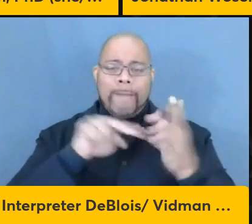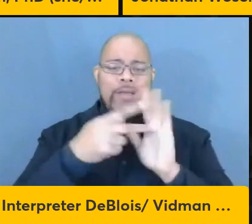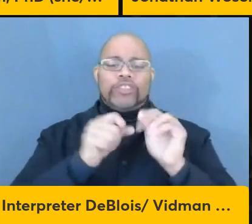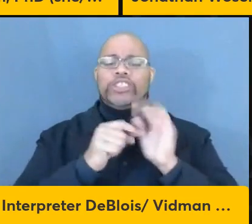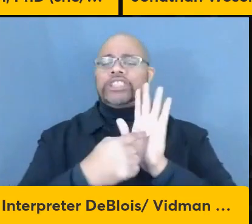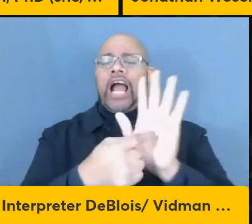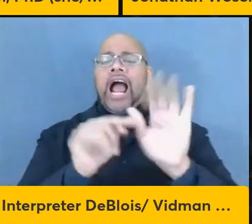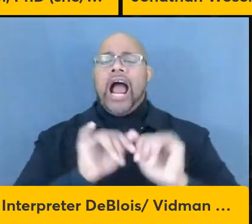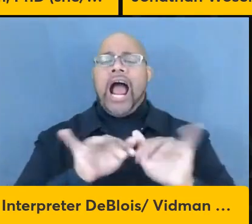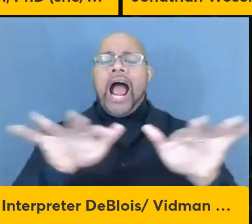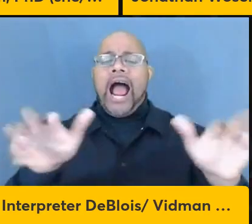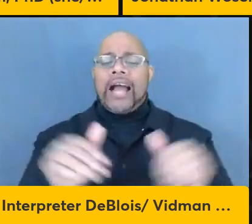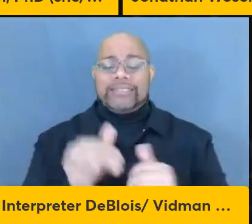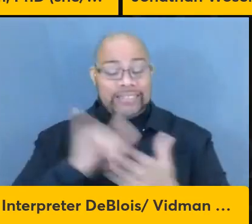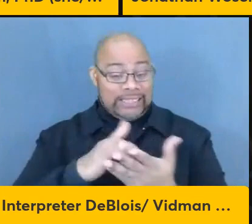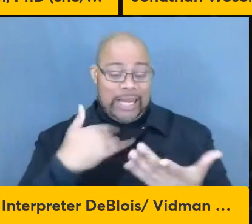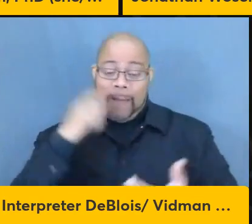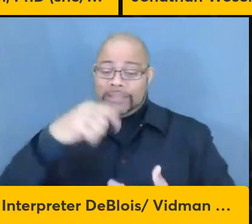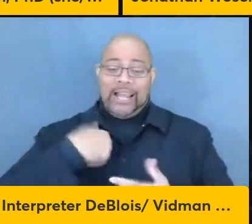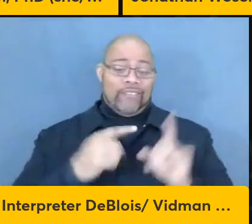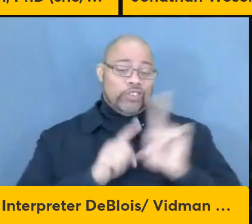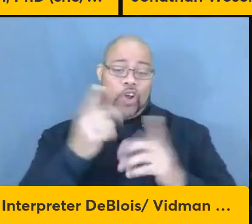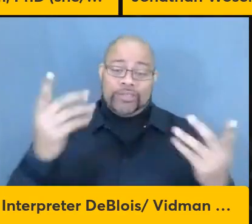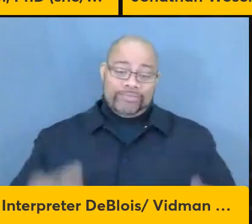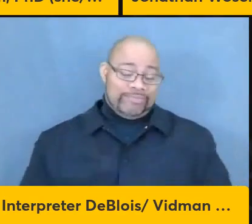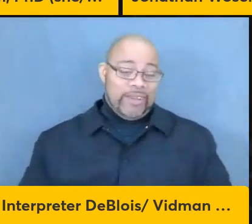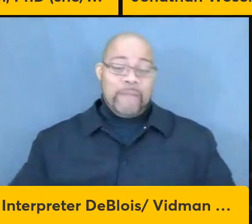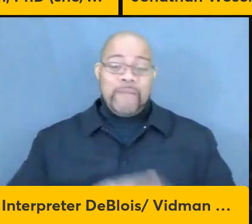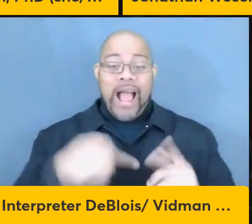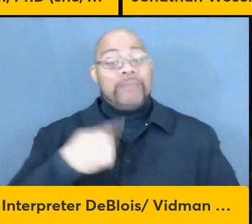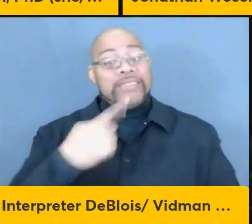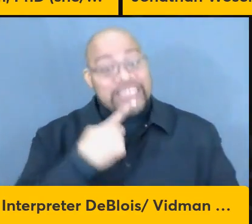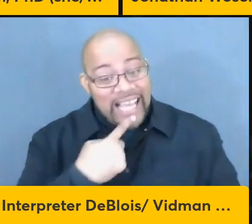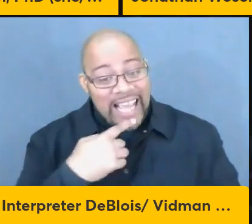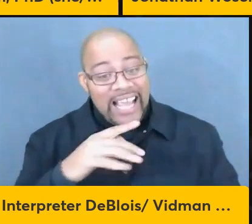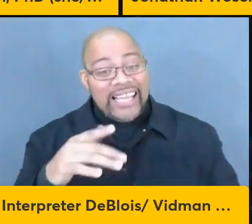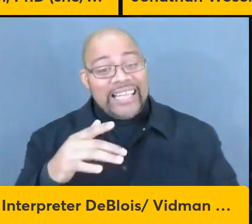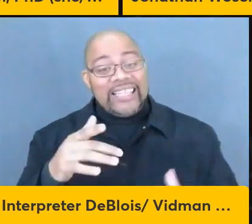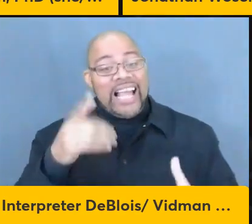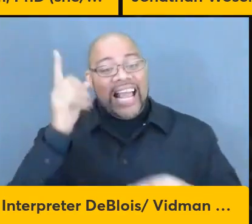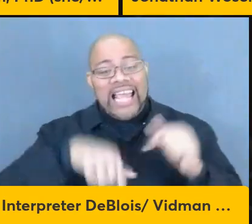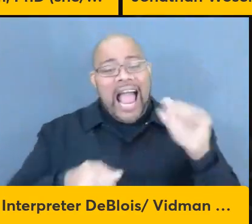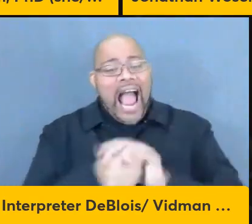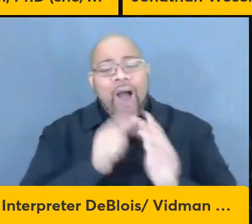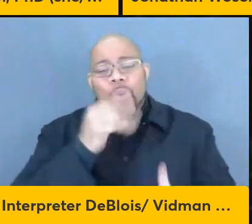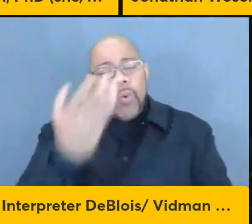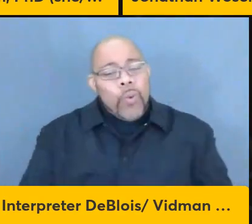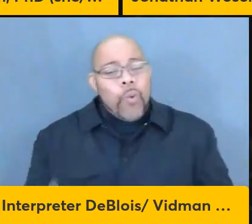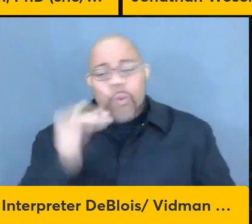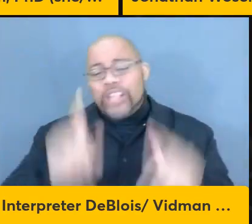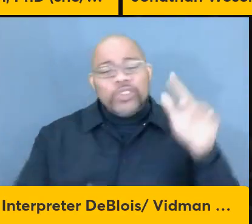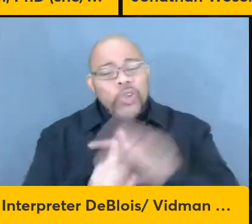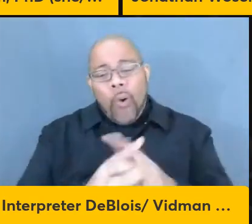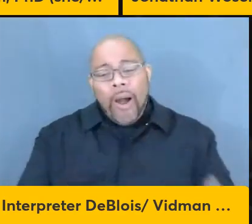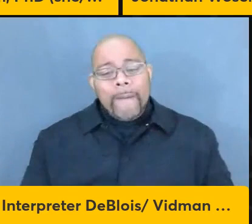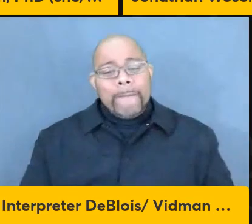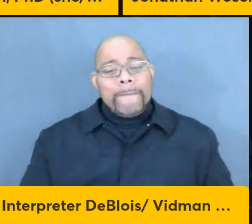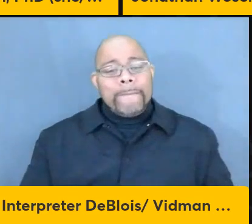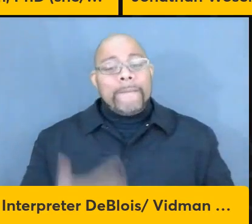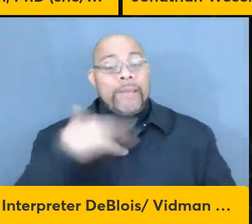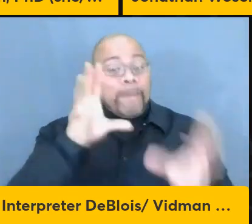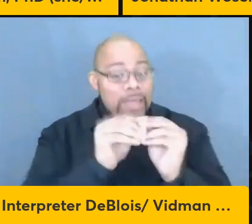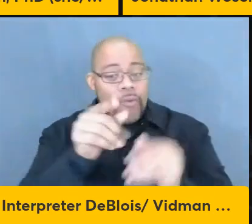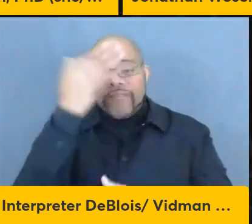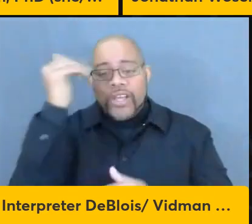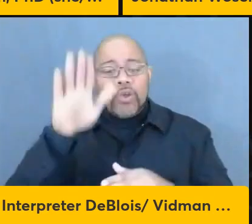this is it. I'm not saying I'm a star yet, but I'm saying that you can't hide who you are. It's gonna come out. You're gonna be in a meeting, you're